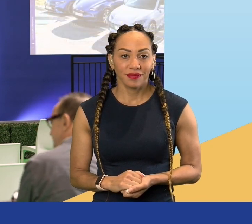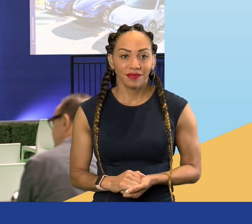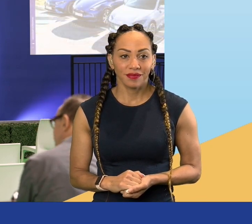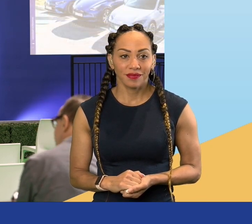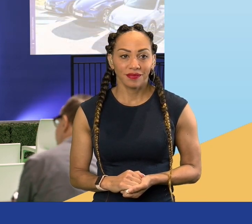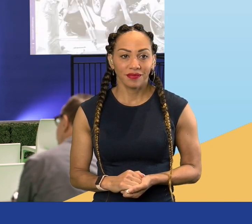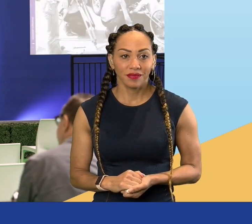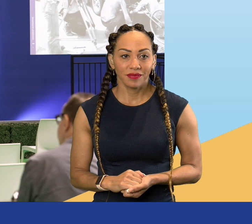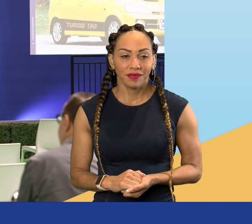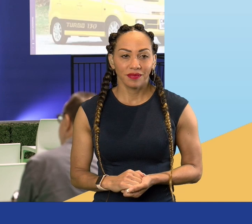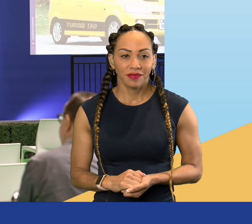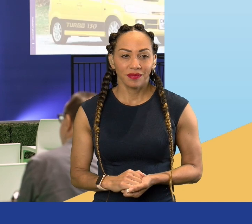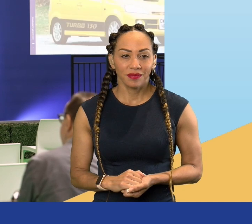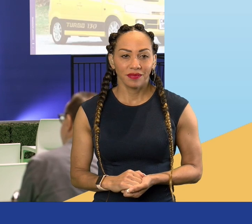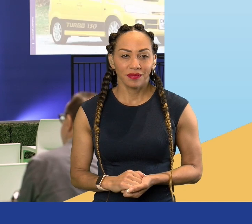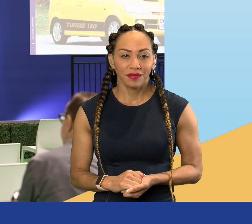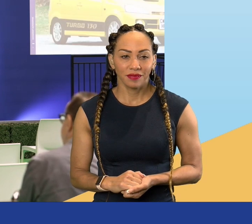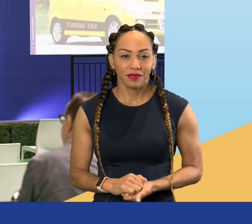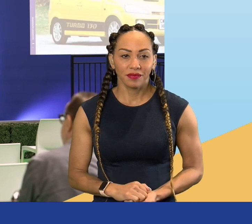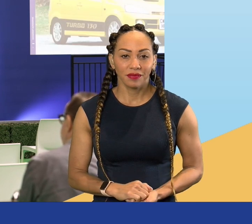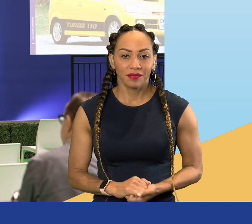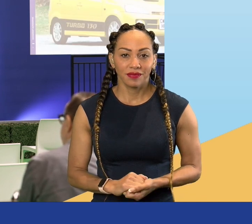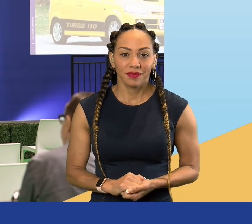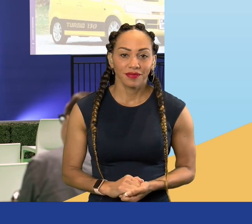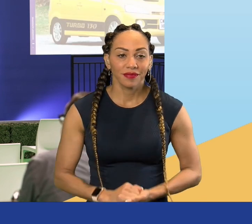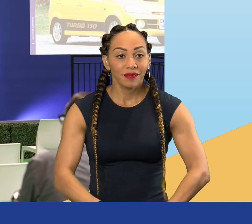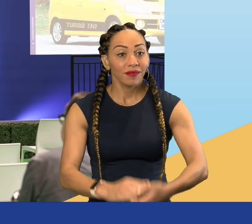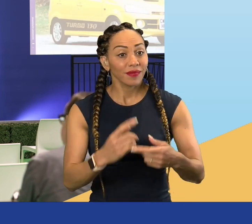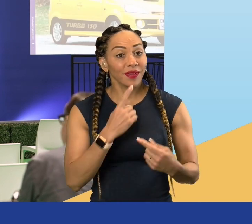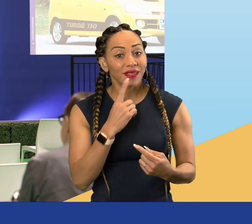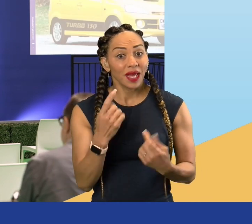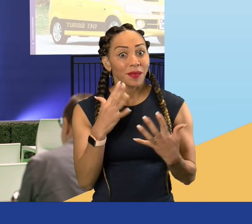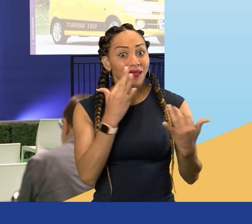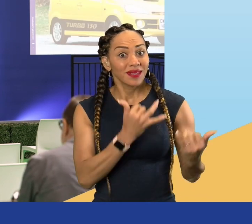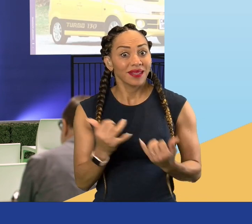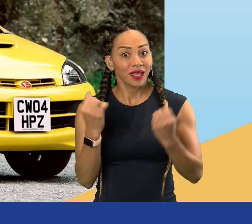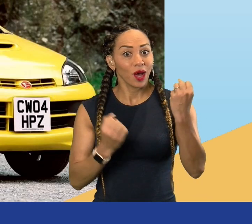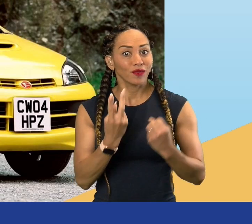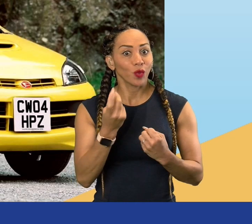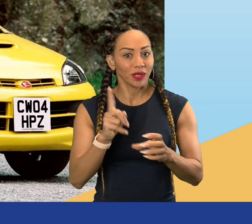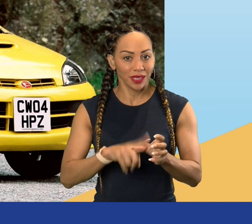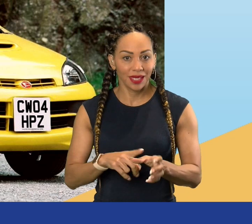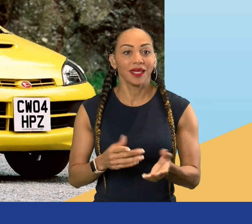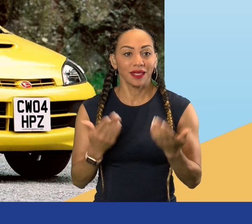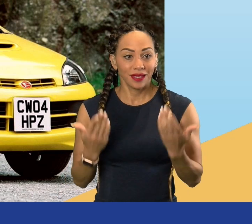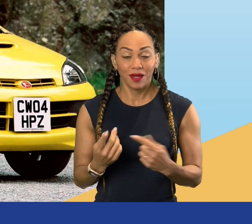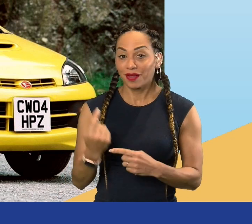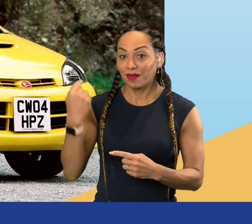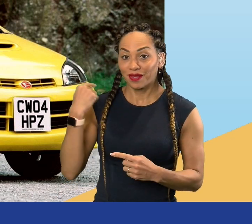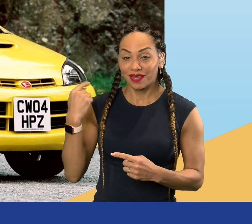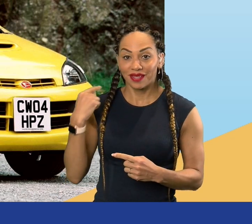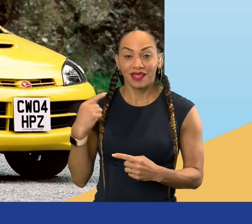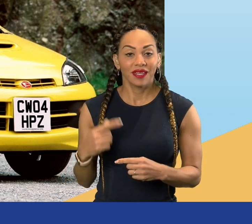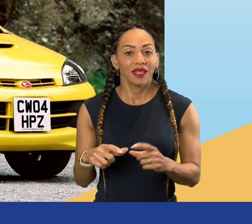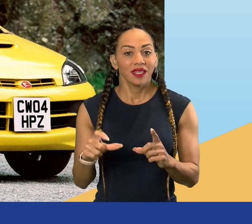Hey, ooh. Let's go back a bit. There we go. As I was saying, I've been testing cars for more than 20 years now. This little beauty here, the Daihatsu